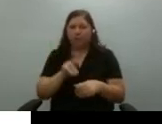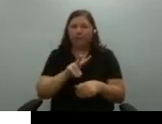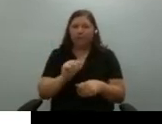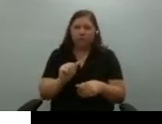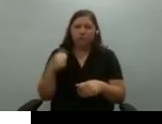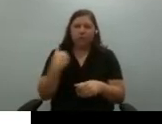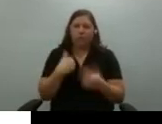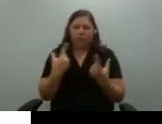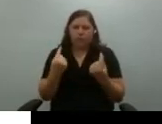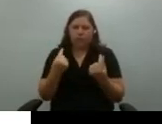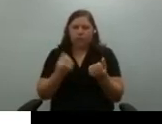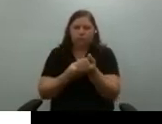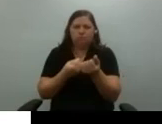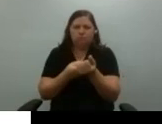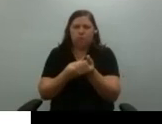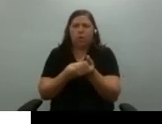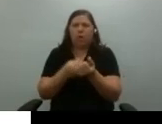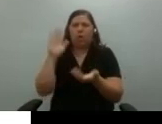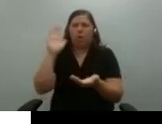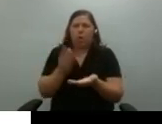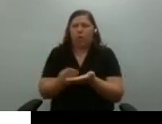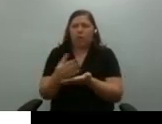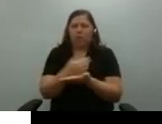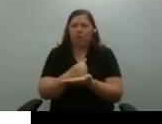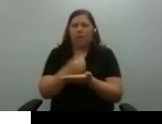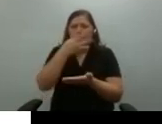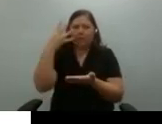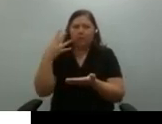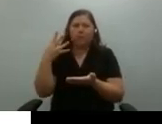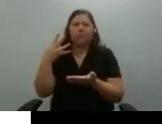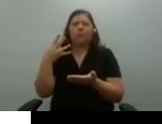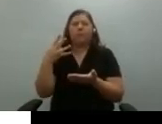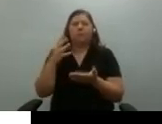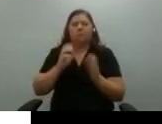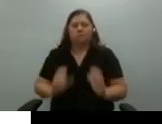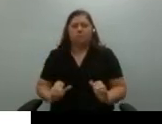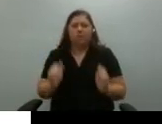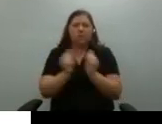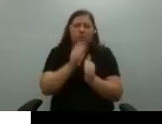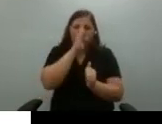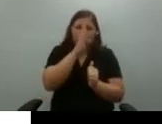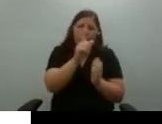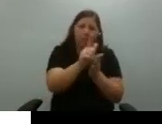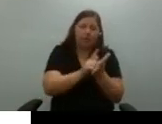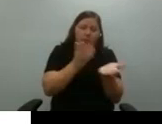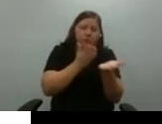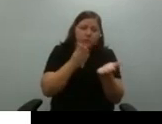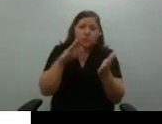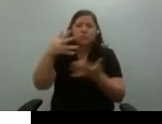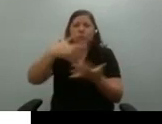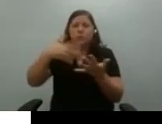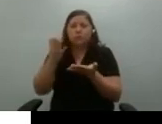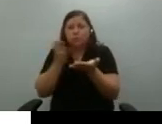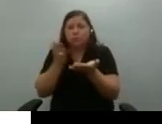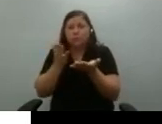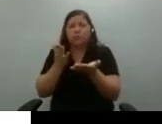low-income clients, immigrant clients, through direct social, legal, and language access services, trainings, and outreach.